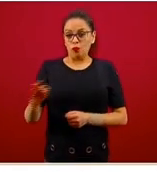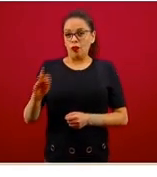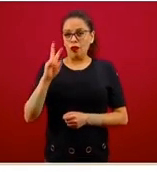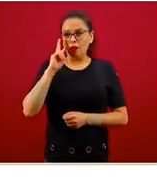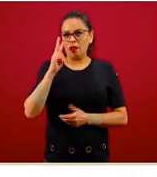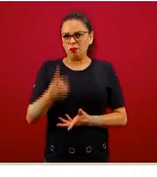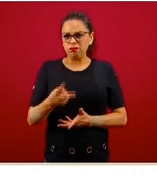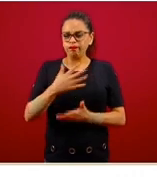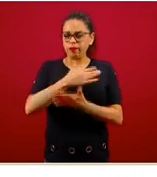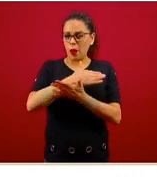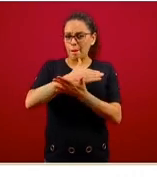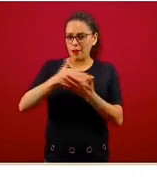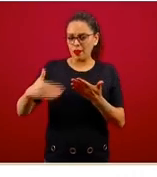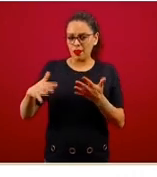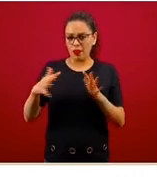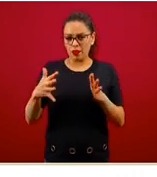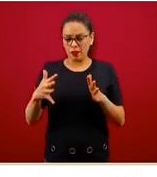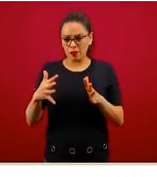fatalities.